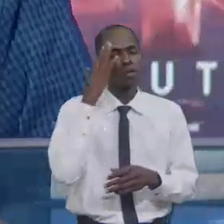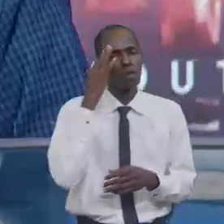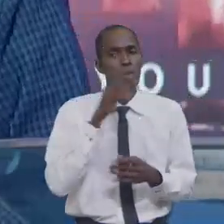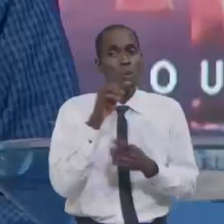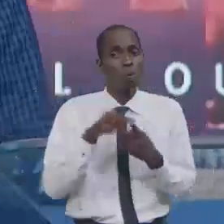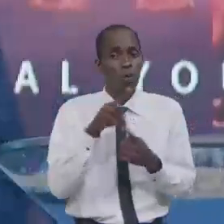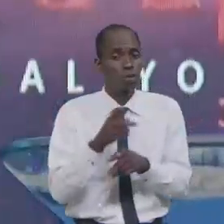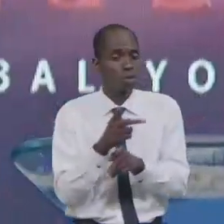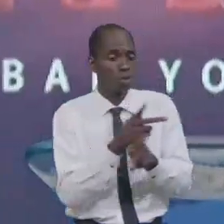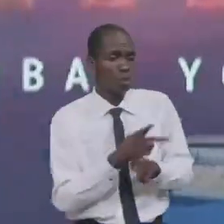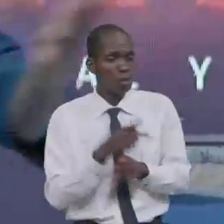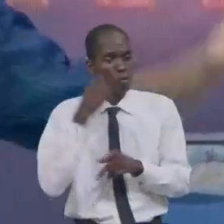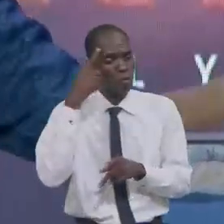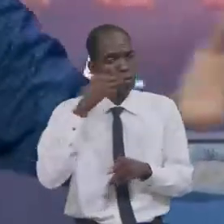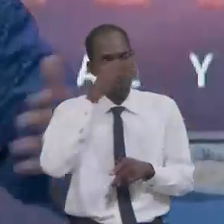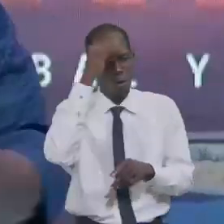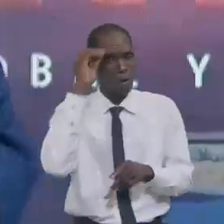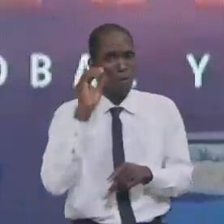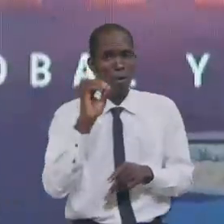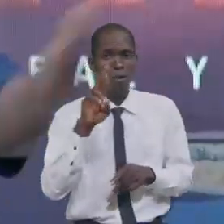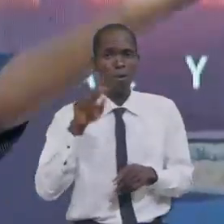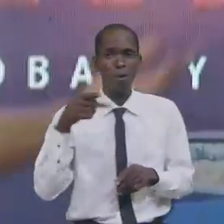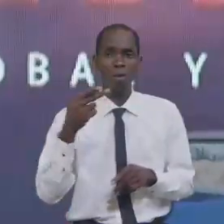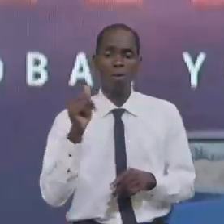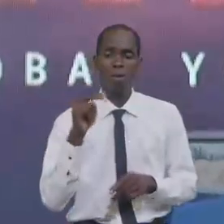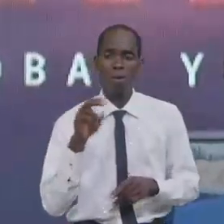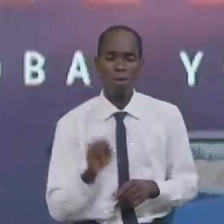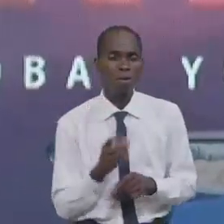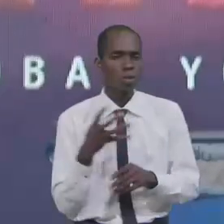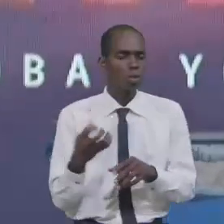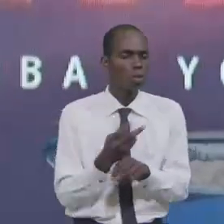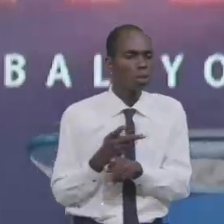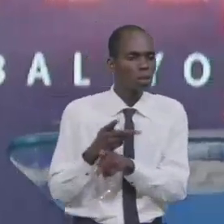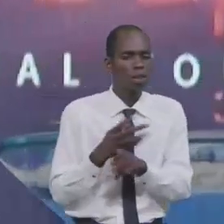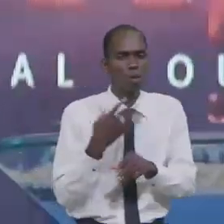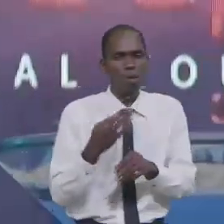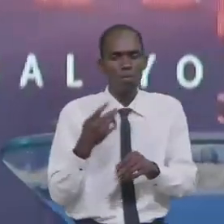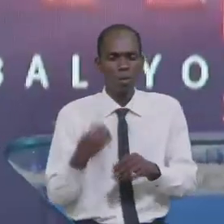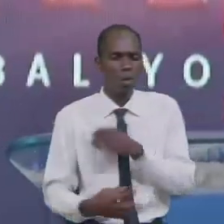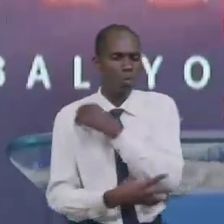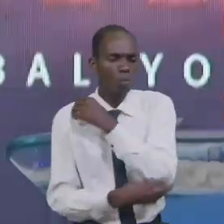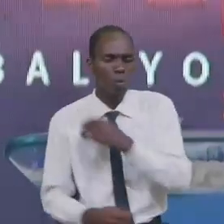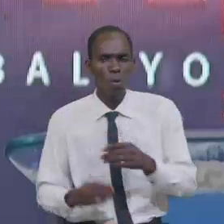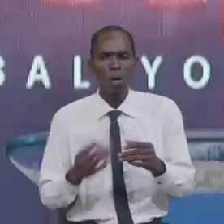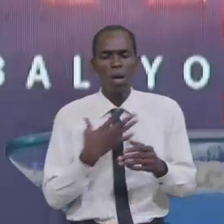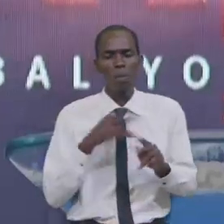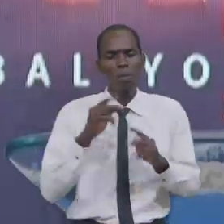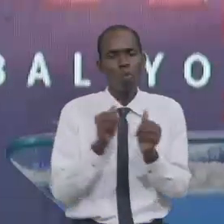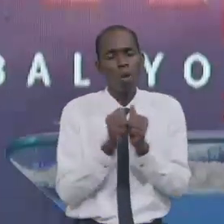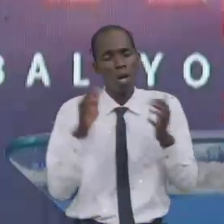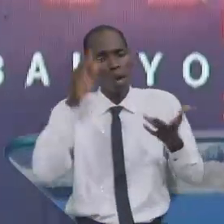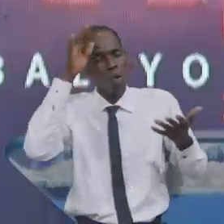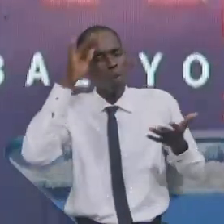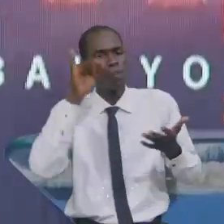you heal those who are sick, when you help those who are helping, when you give hope to the hopeless, that's when you are